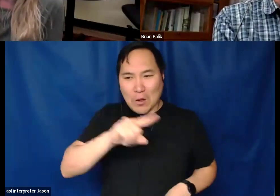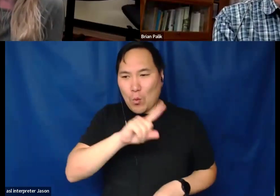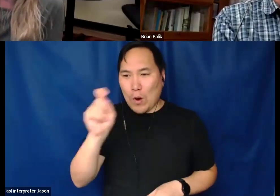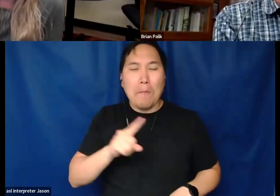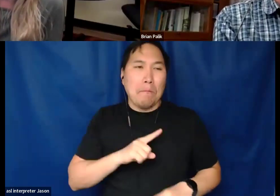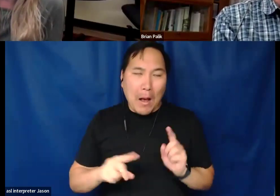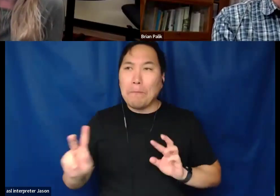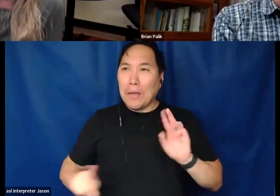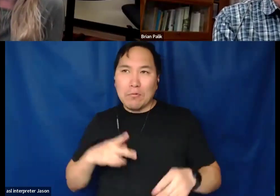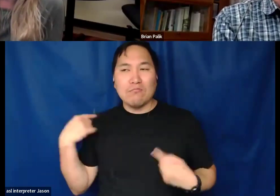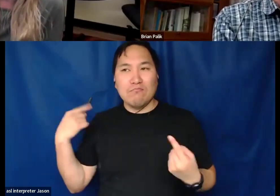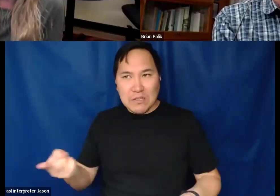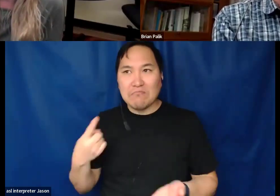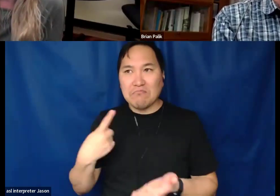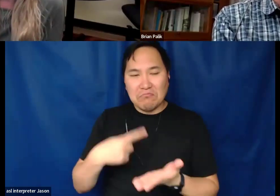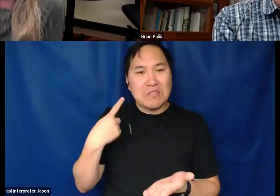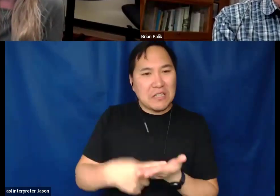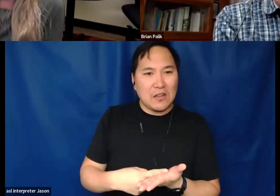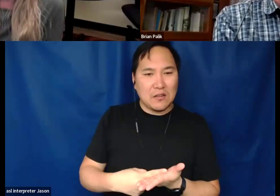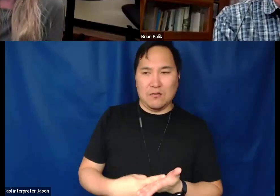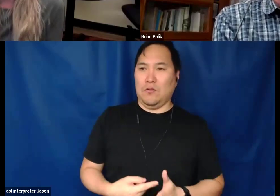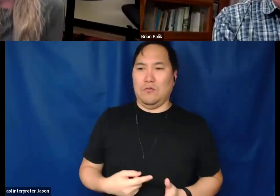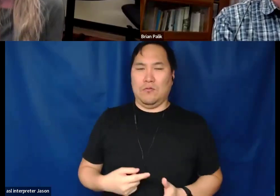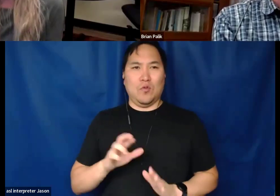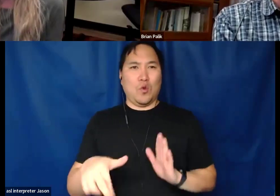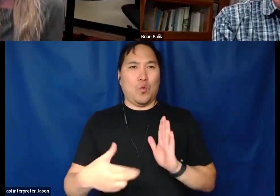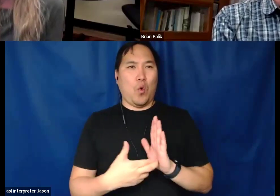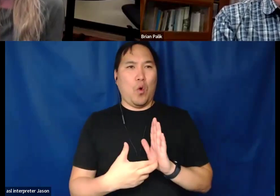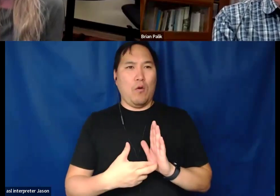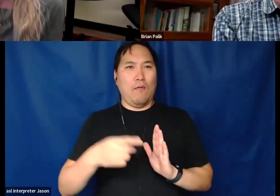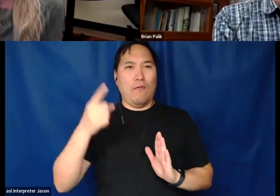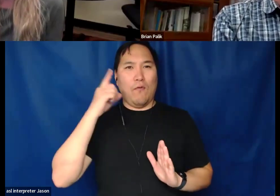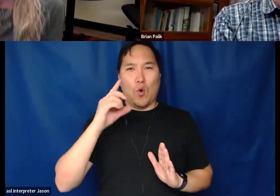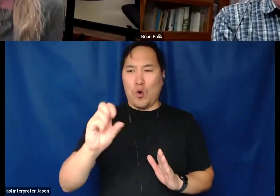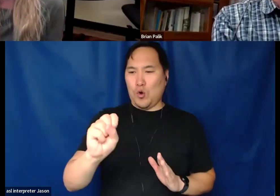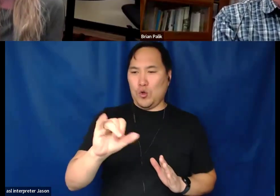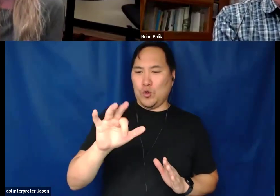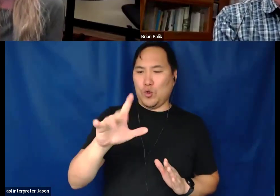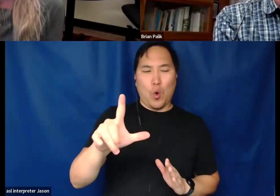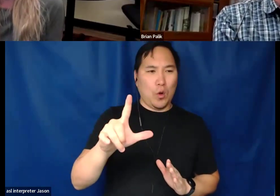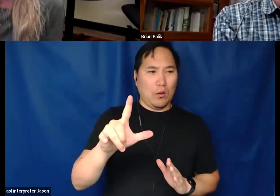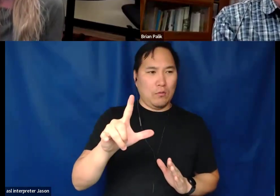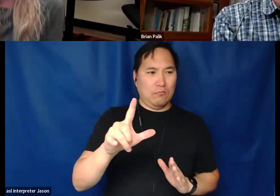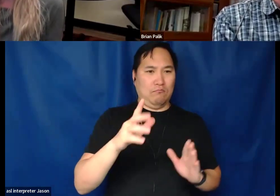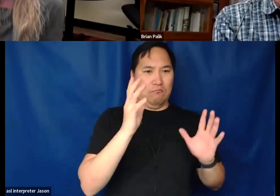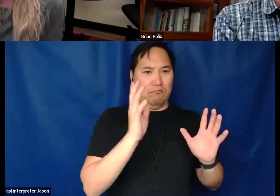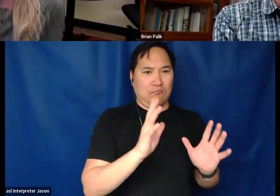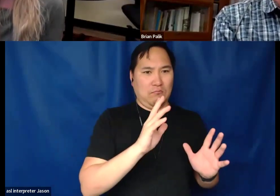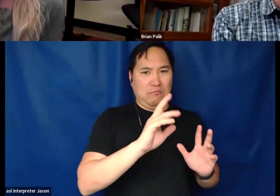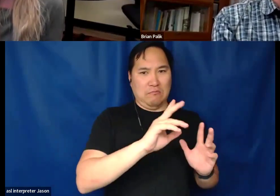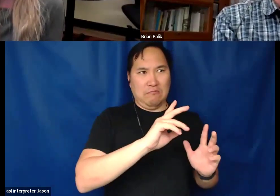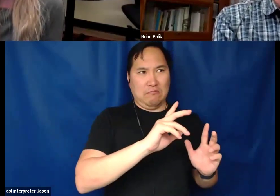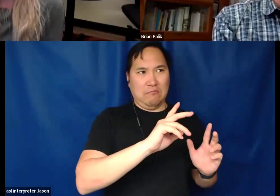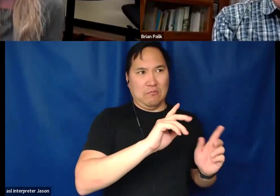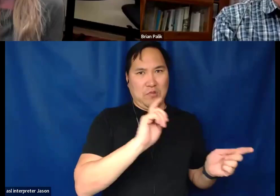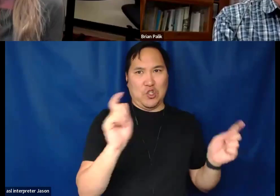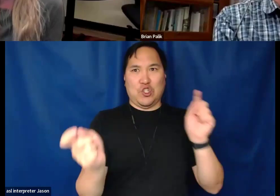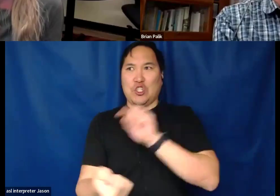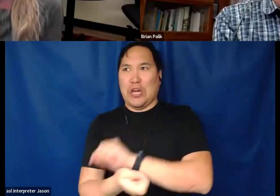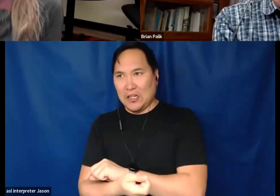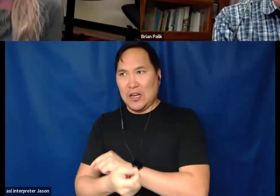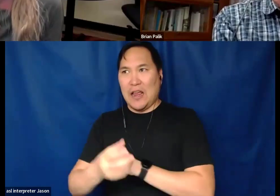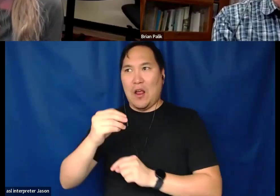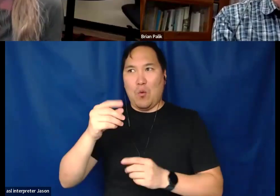thoughts about, and people have talked about, the role of soil pattern within stands as a type of legacy that we ought to be